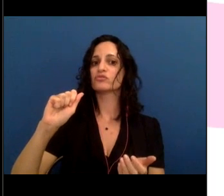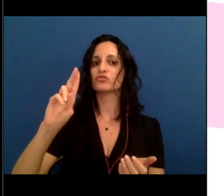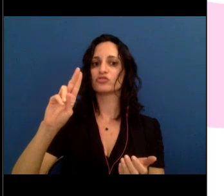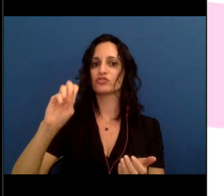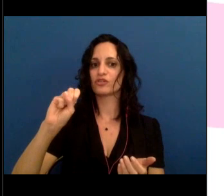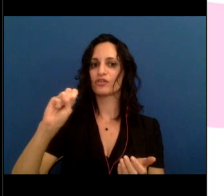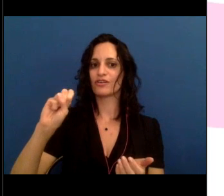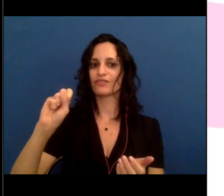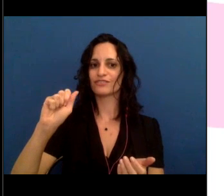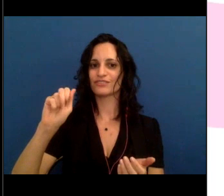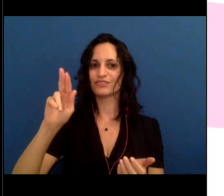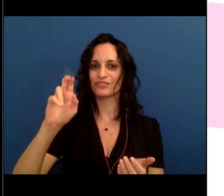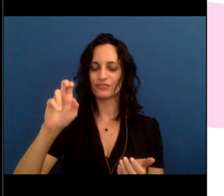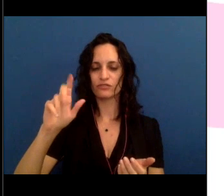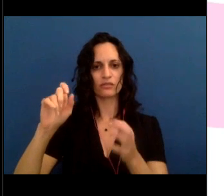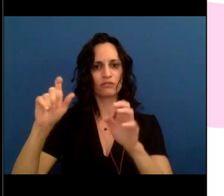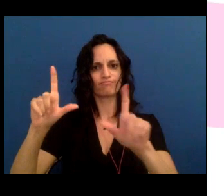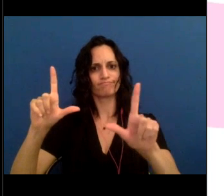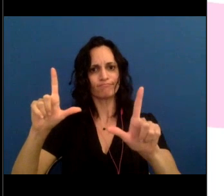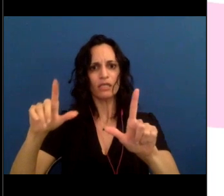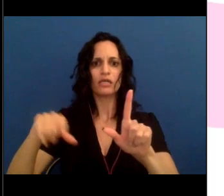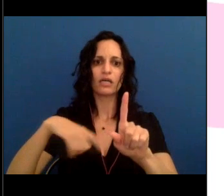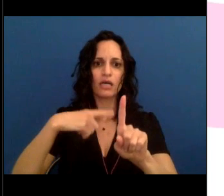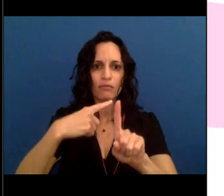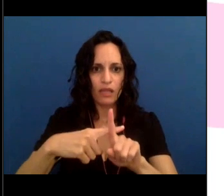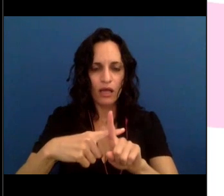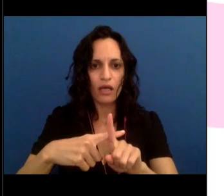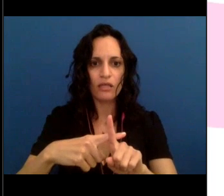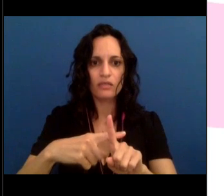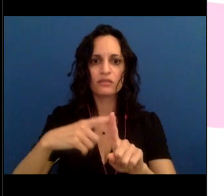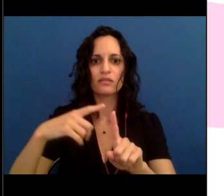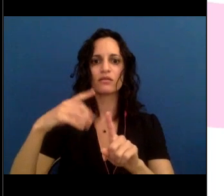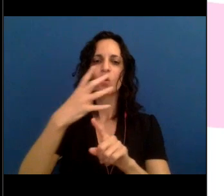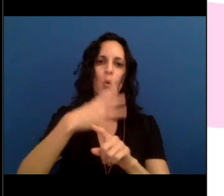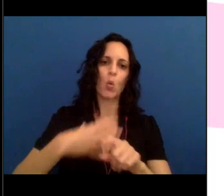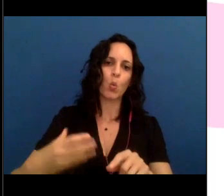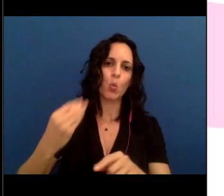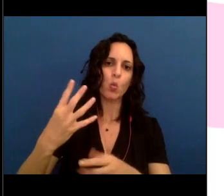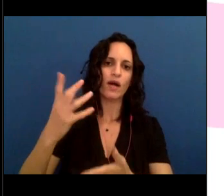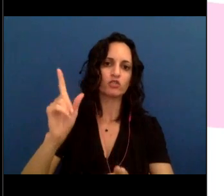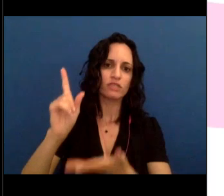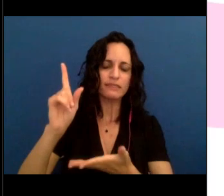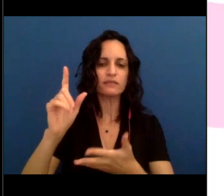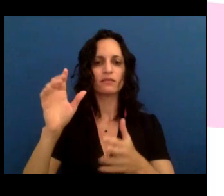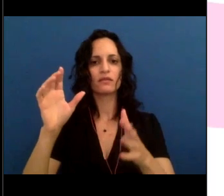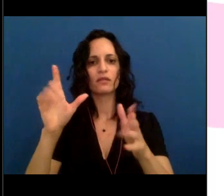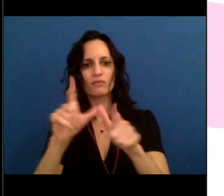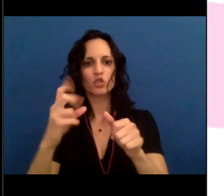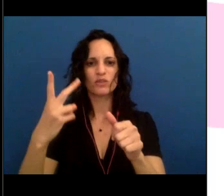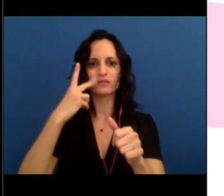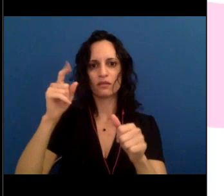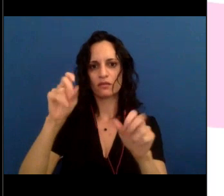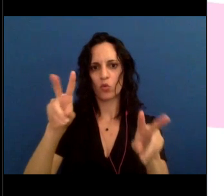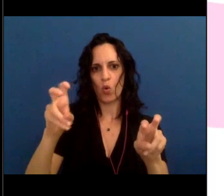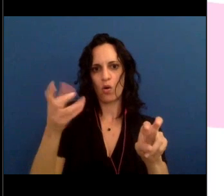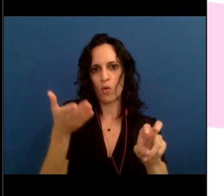for racism and white supremacy in linguistics. As you can see by this quote, he argued that the system